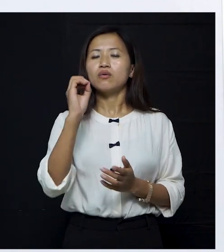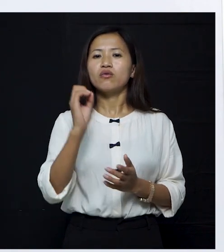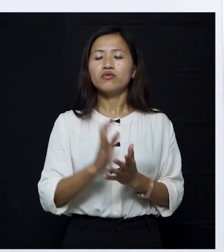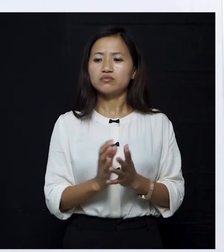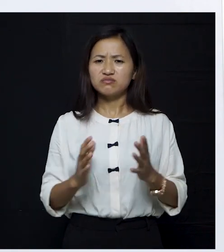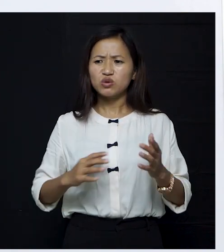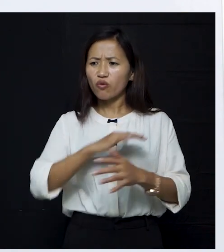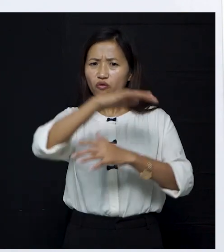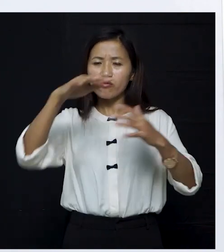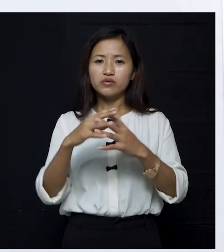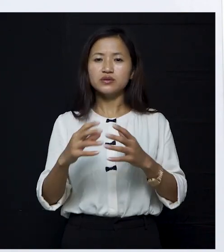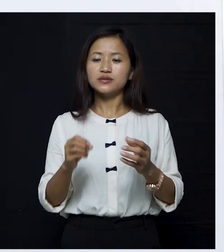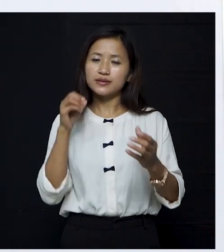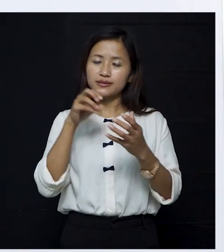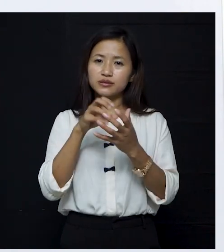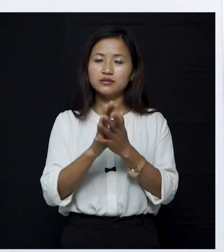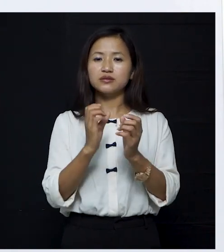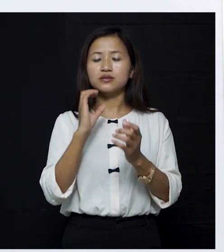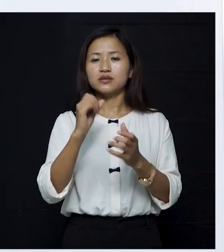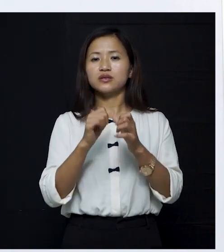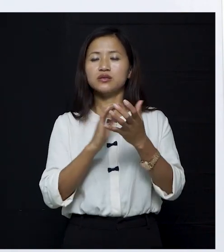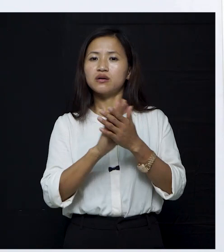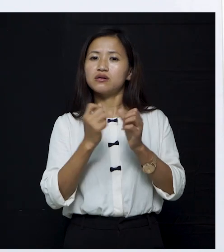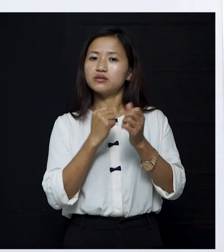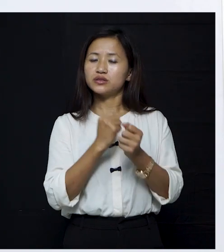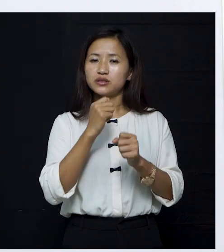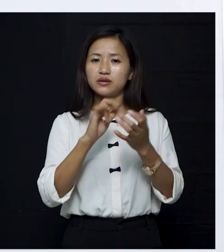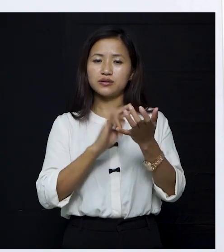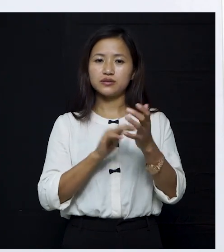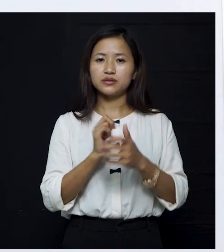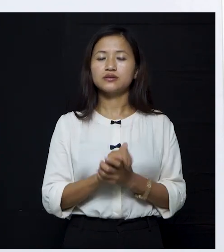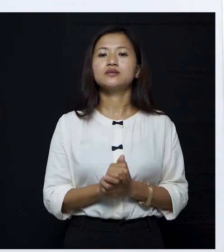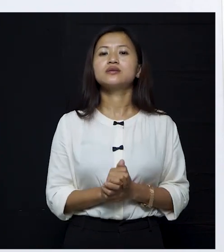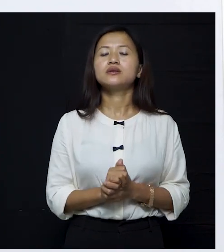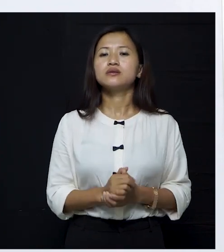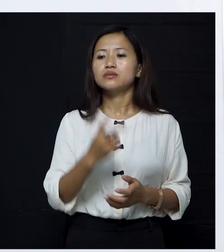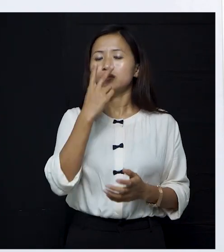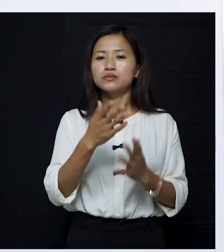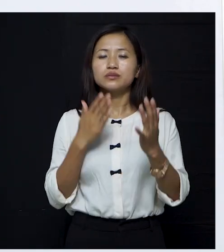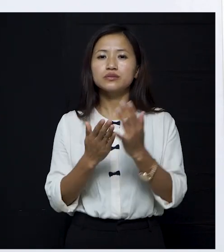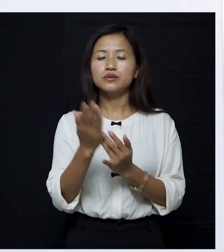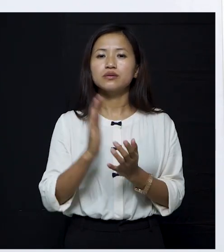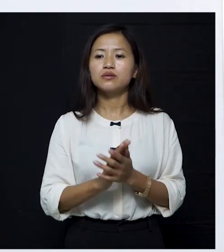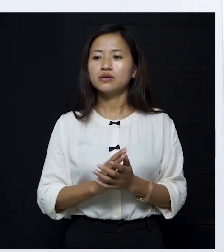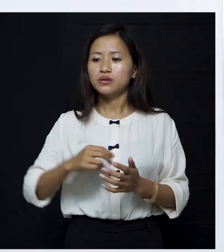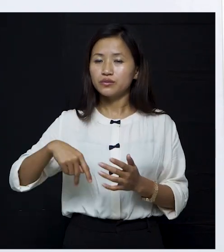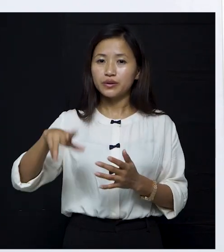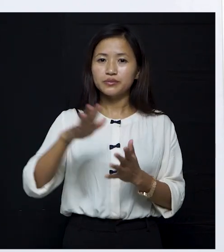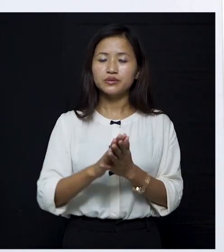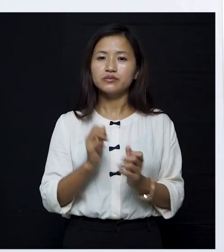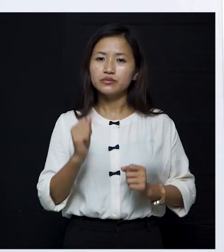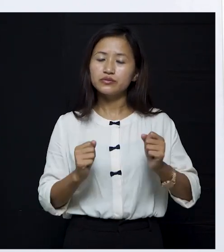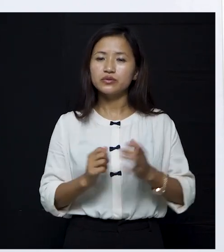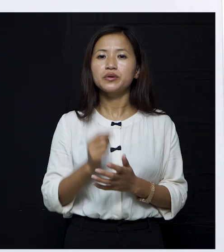overcharging, okay? Overcharging in the sense, like when you go, for example, I'm sure you run errands for your